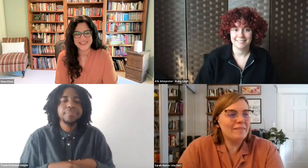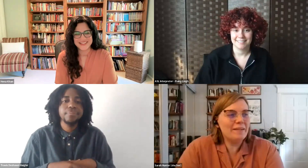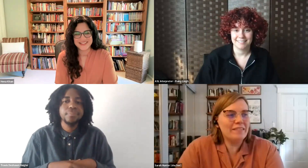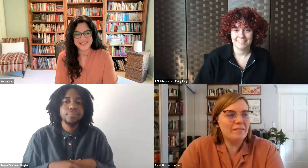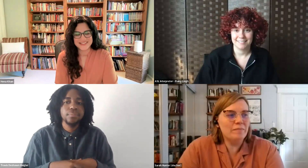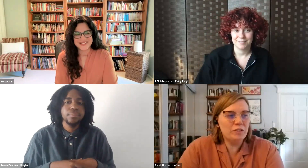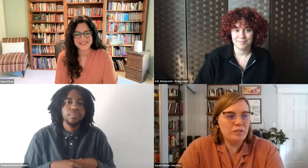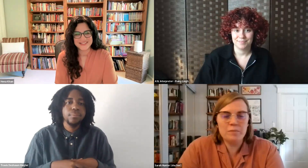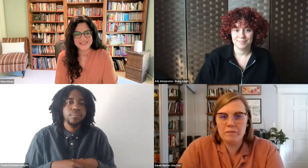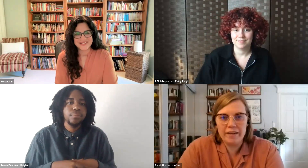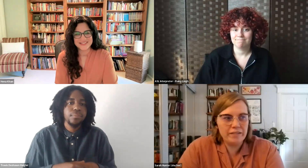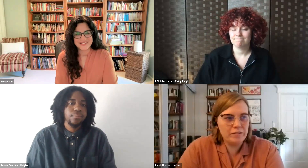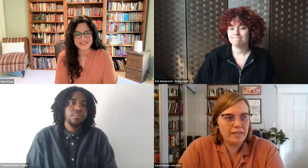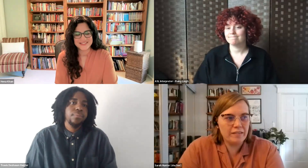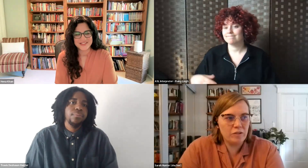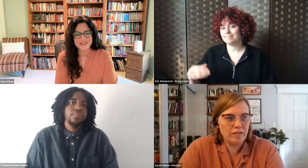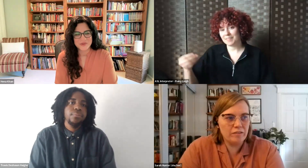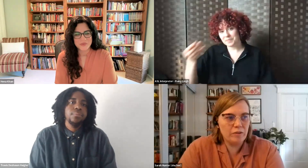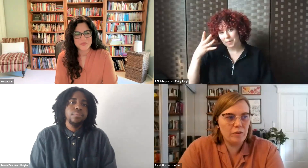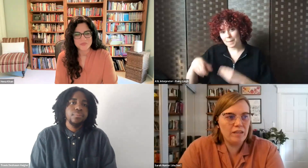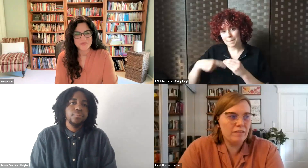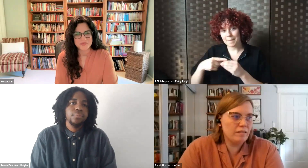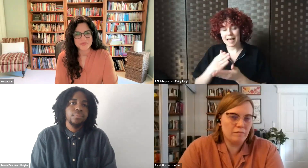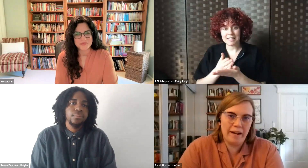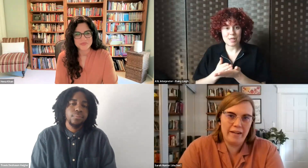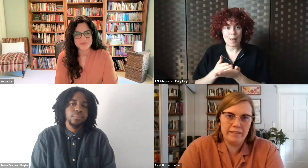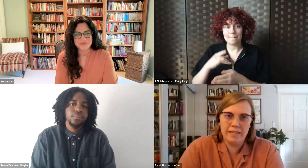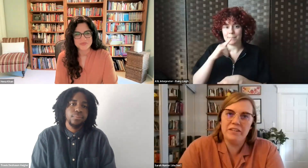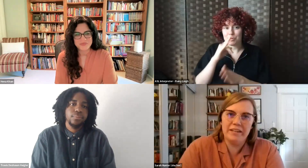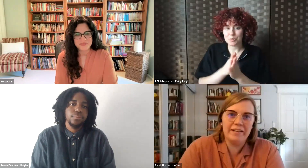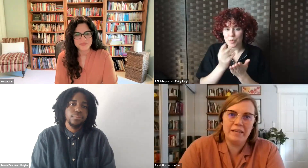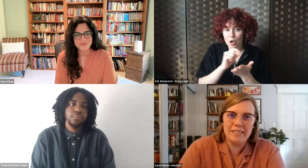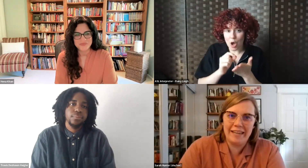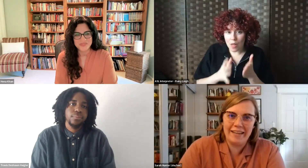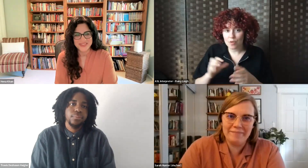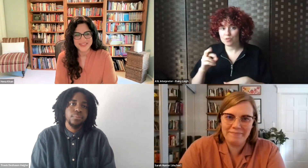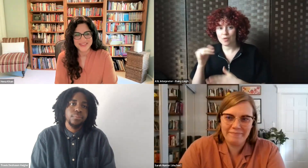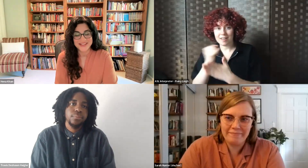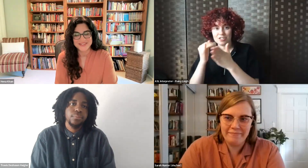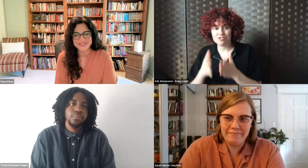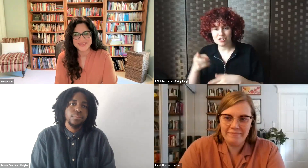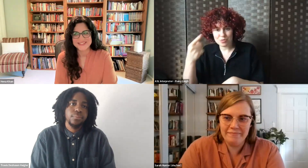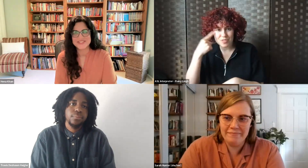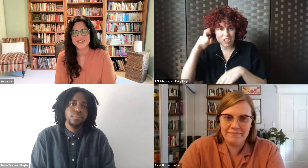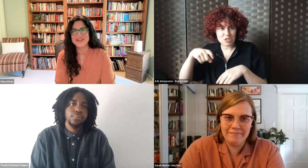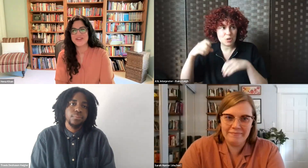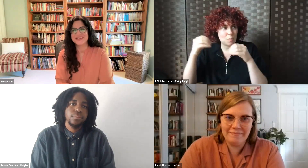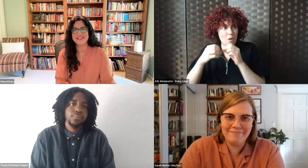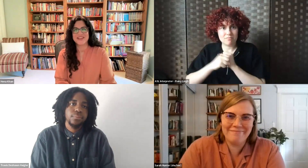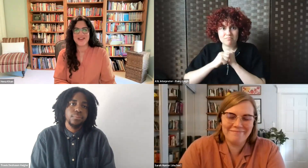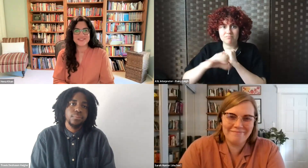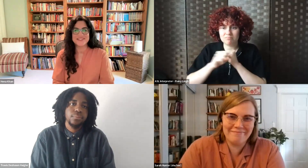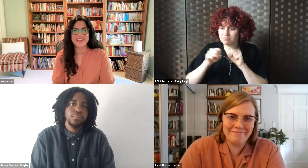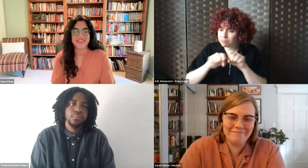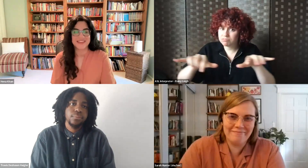So tell us about some children's book writers or illustrators who you think deserve wider attention and acclaim today. Oh, that's a tricky one,